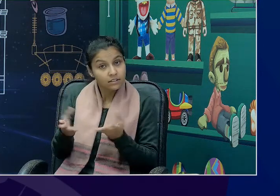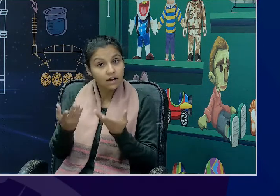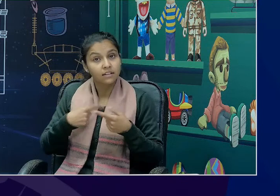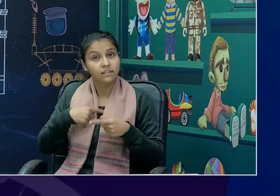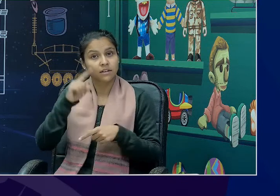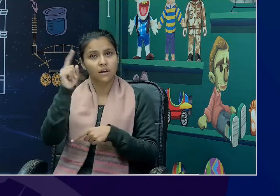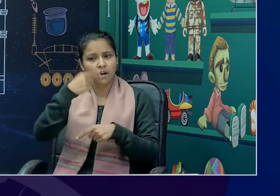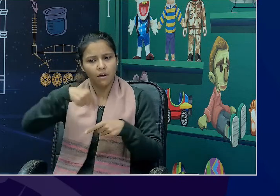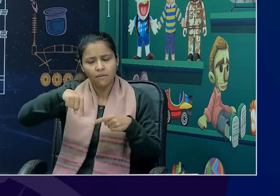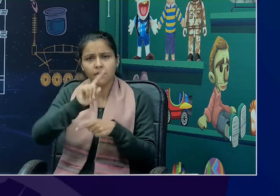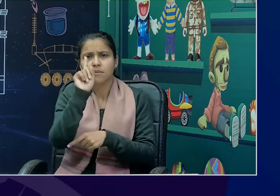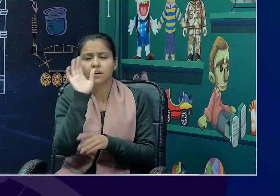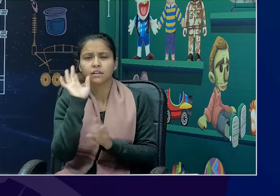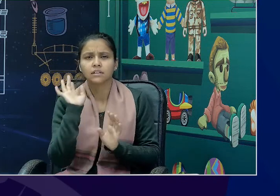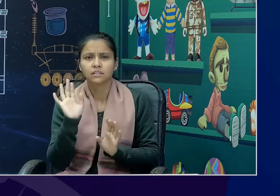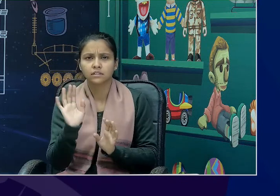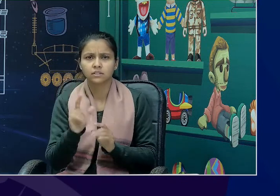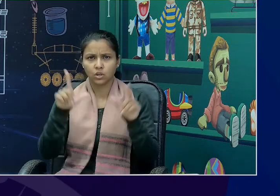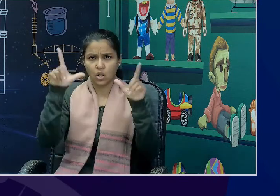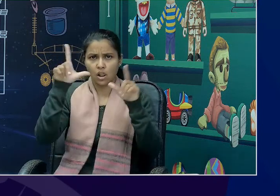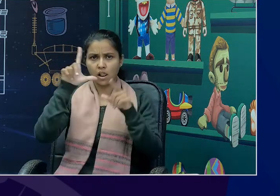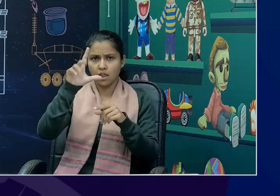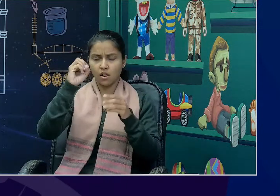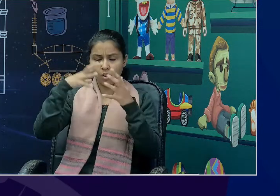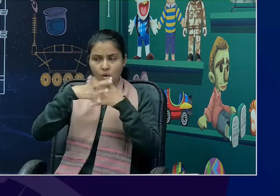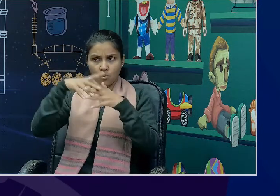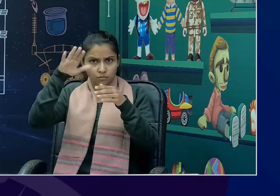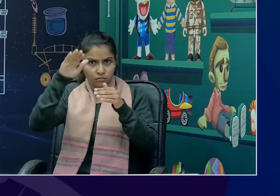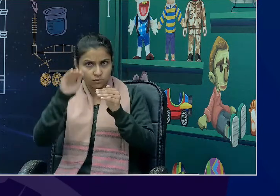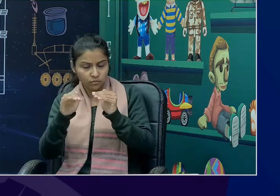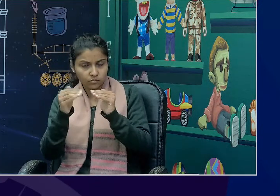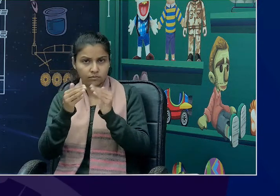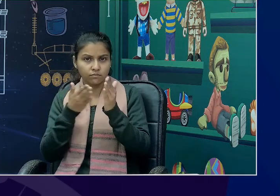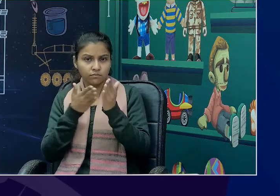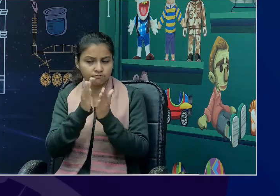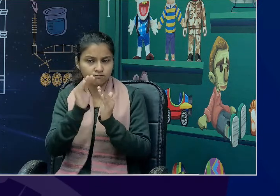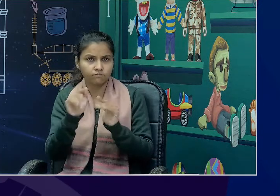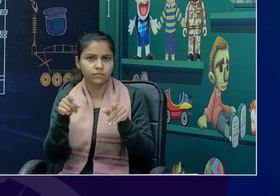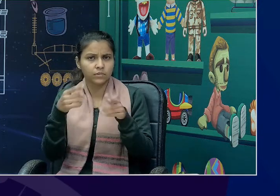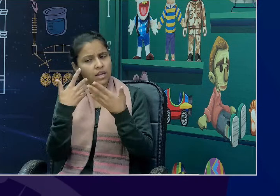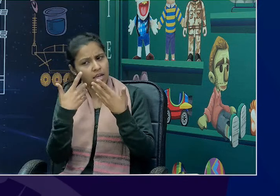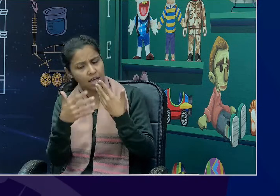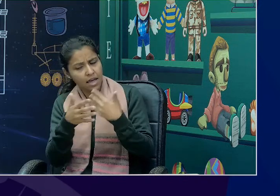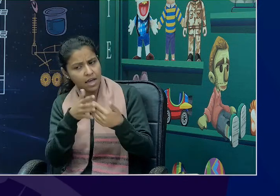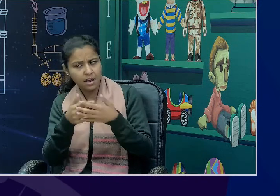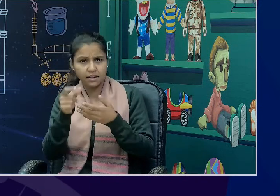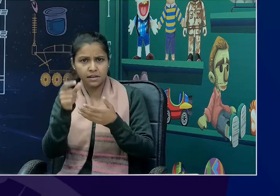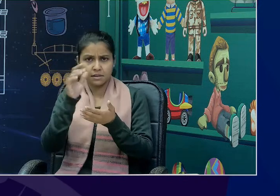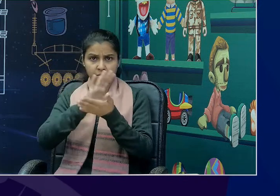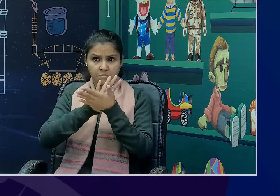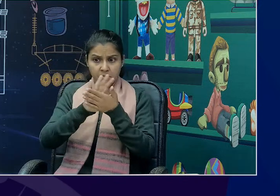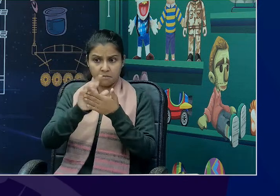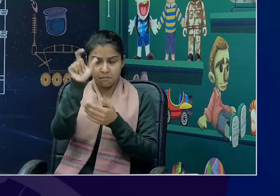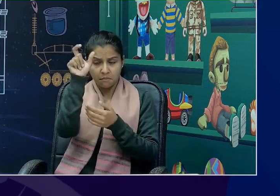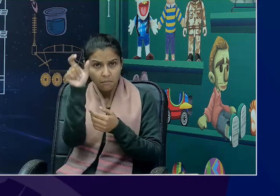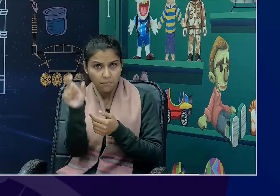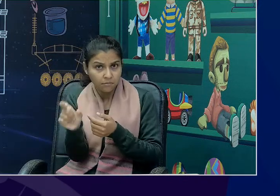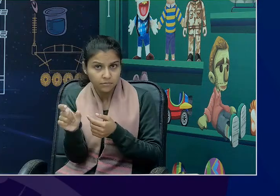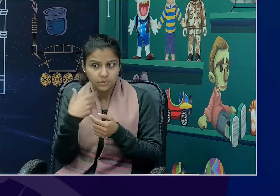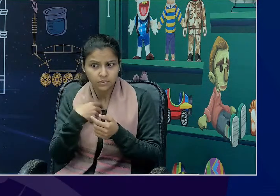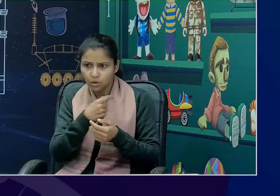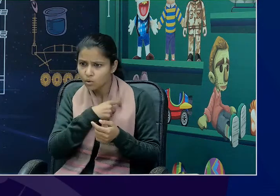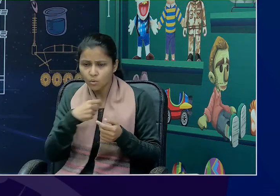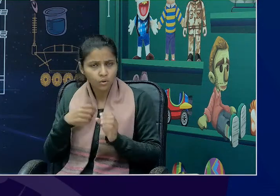his surroundings as low-lying individuals. For him, any person who was not a doctor was not an individual.